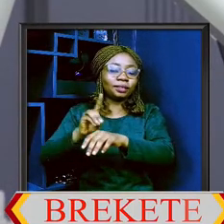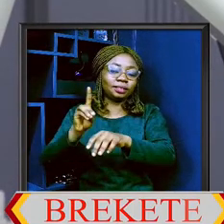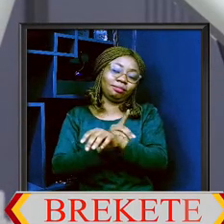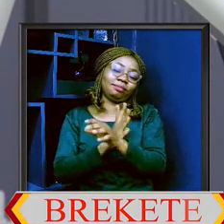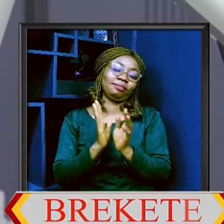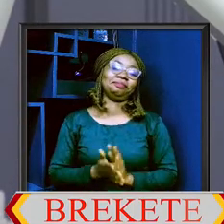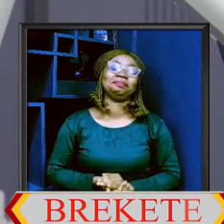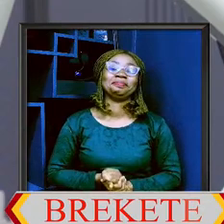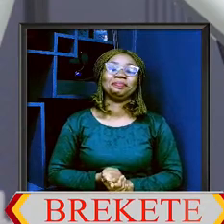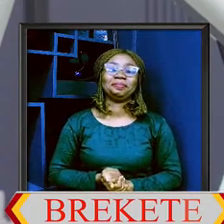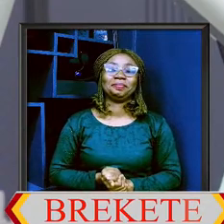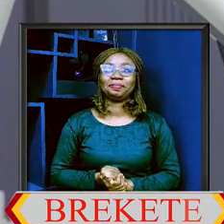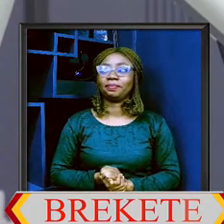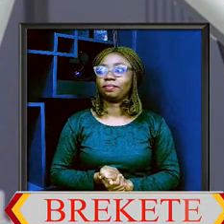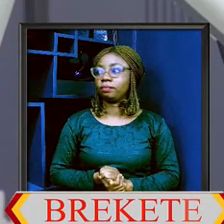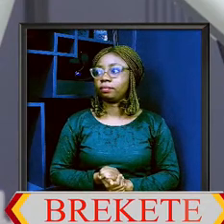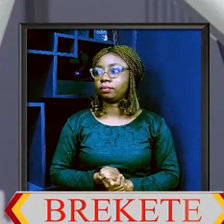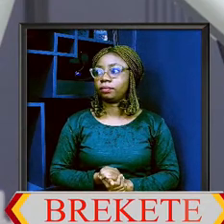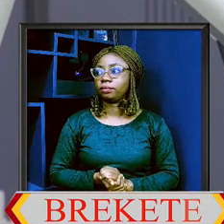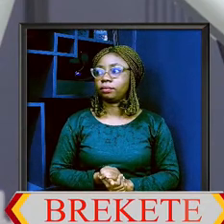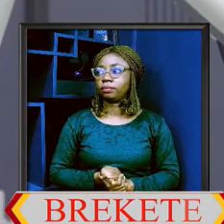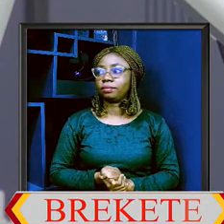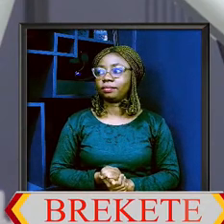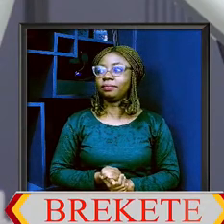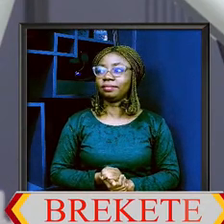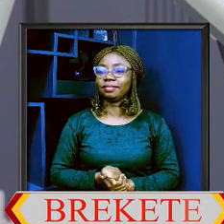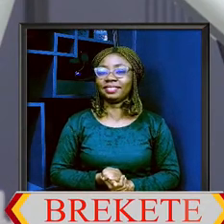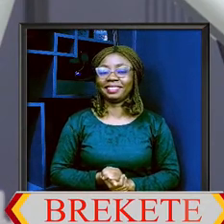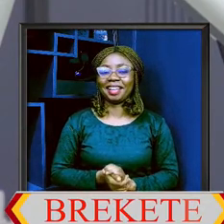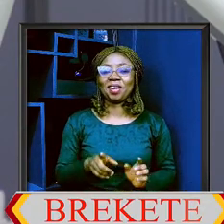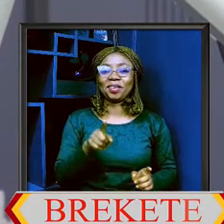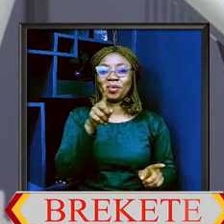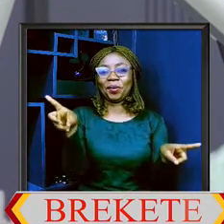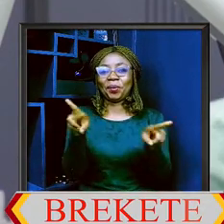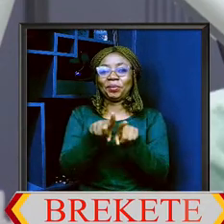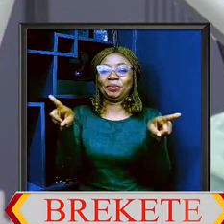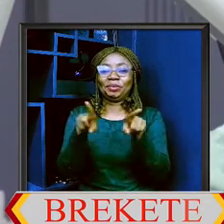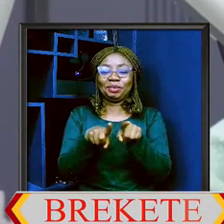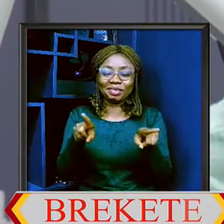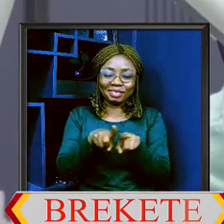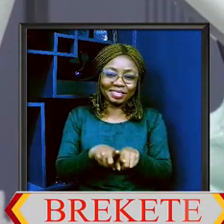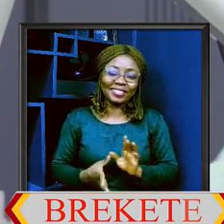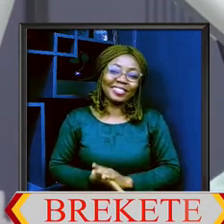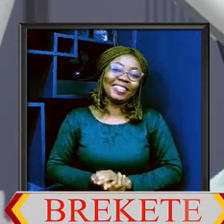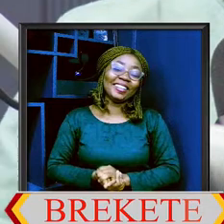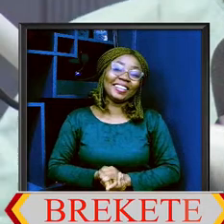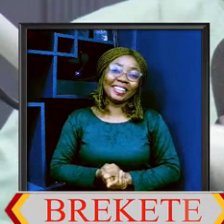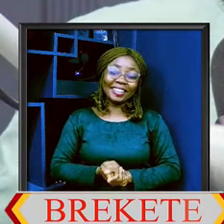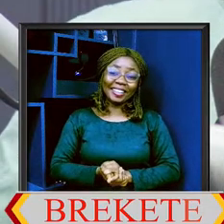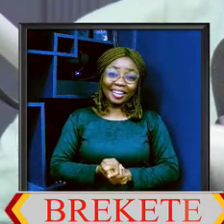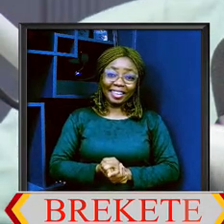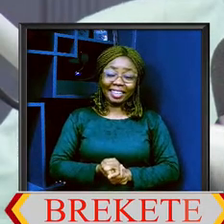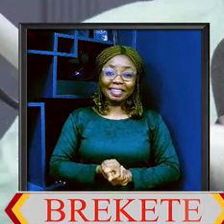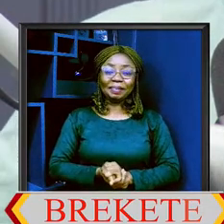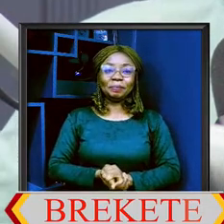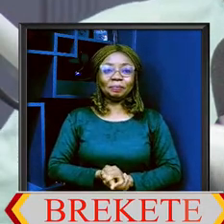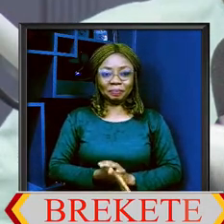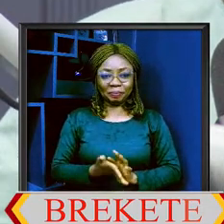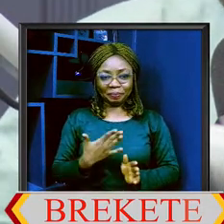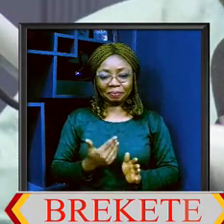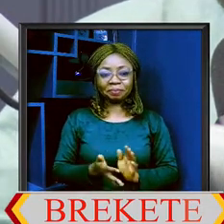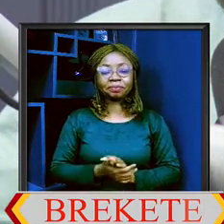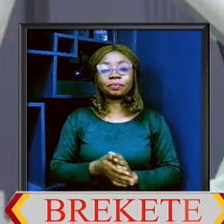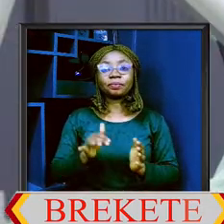yes thank you sir thank you you too me me too amen amen that